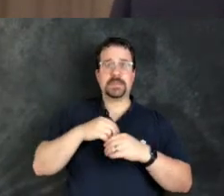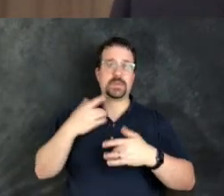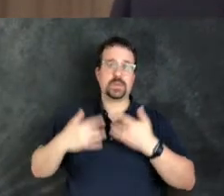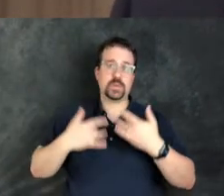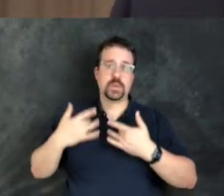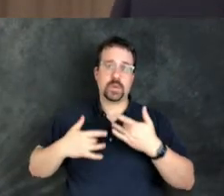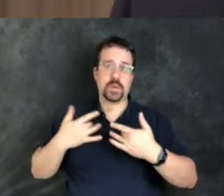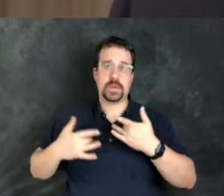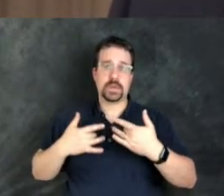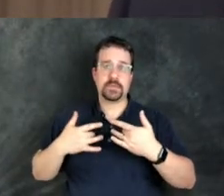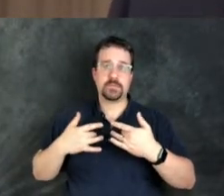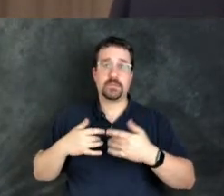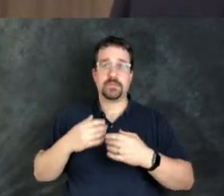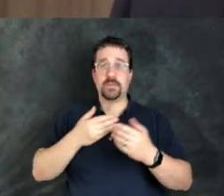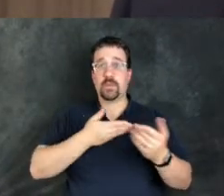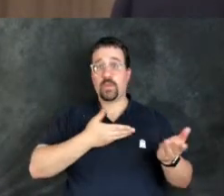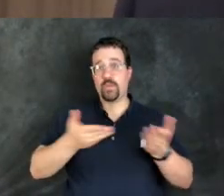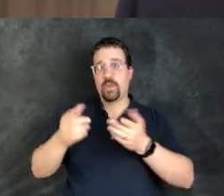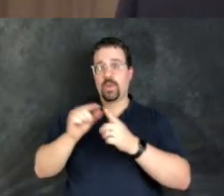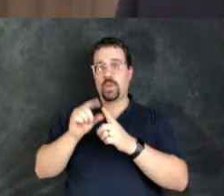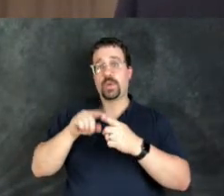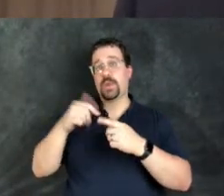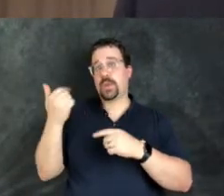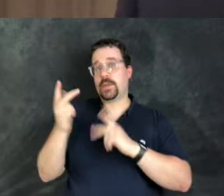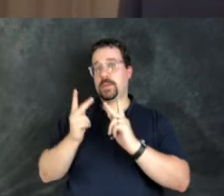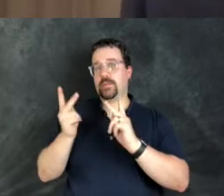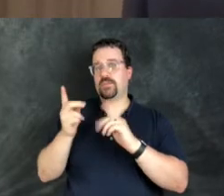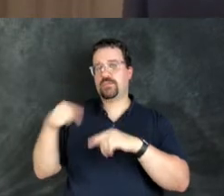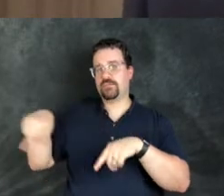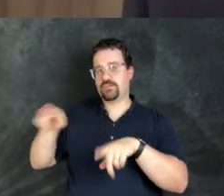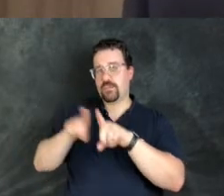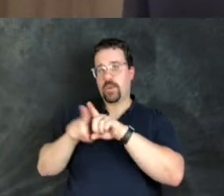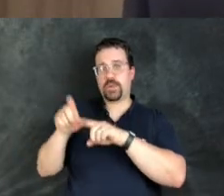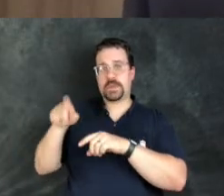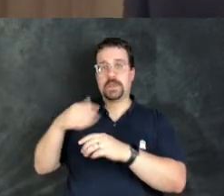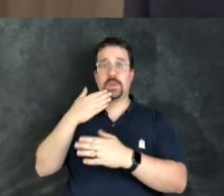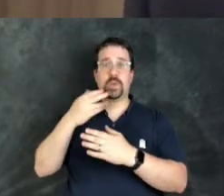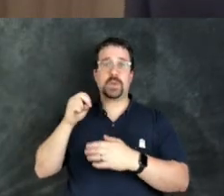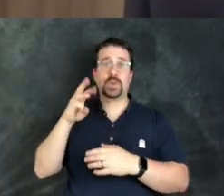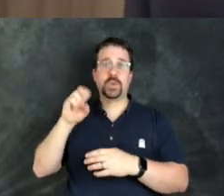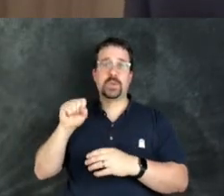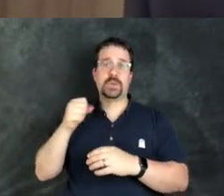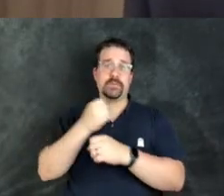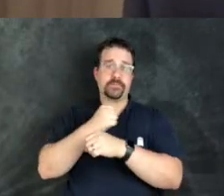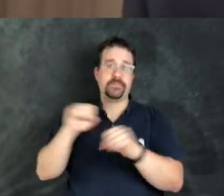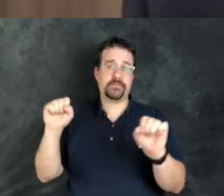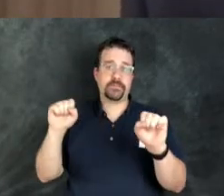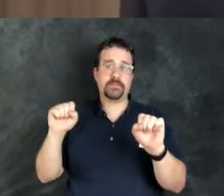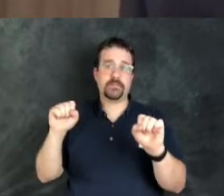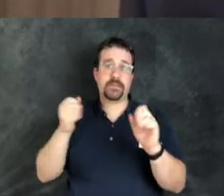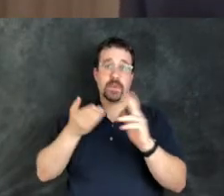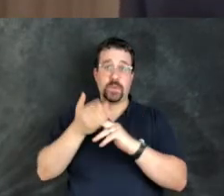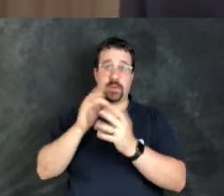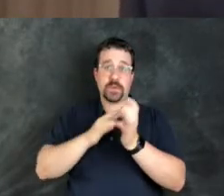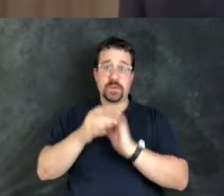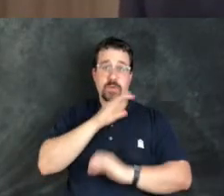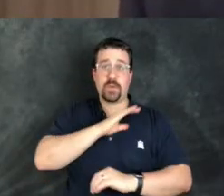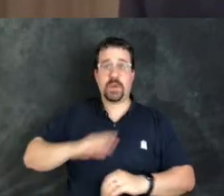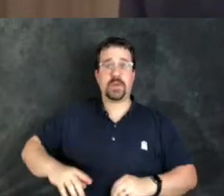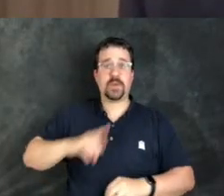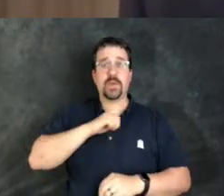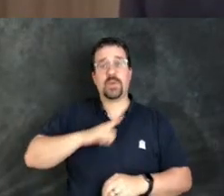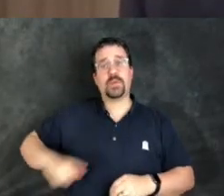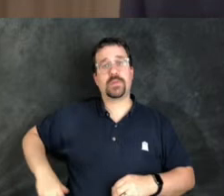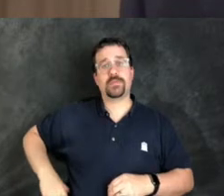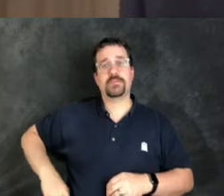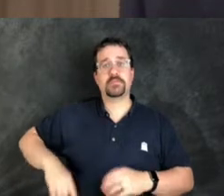in joy to bring this word to others who also need the good news of salvation. Through Jesus Christ